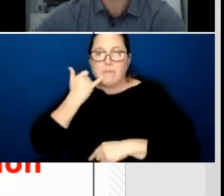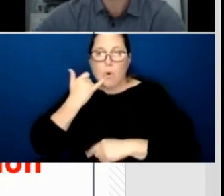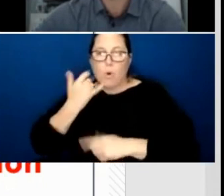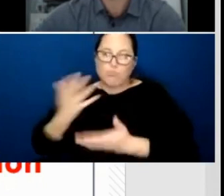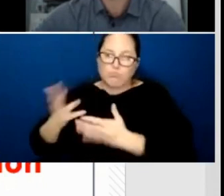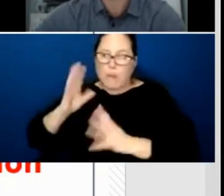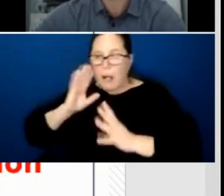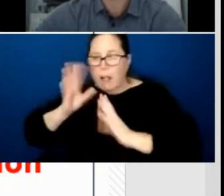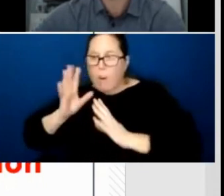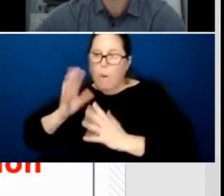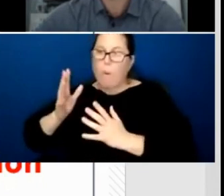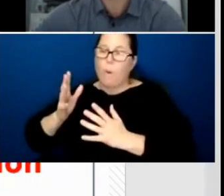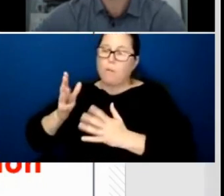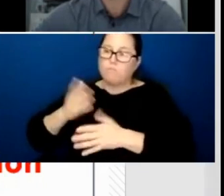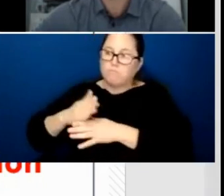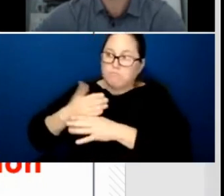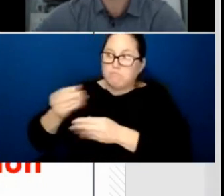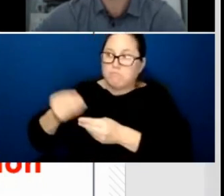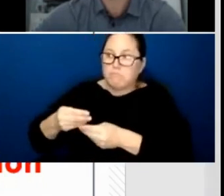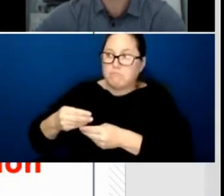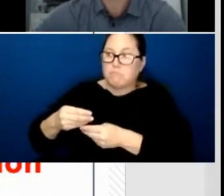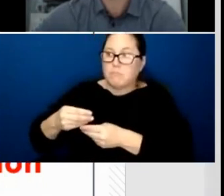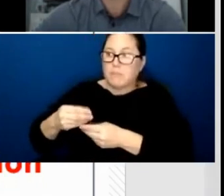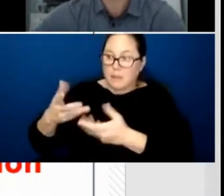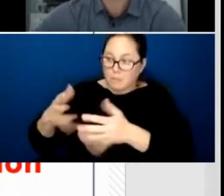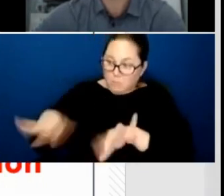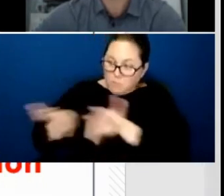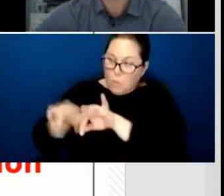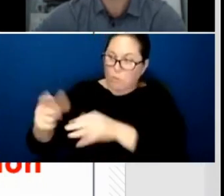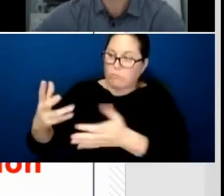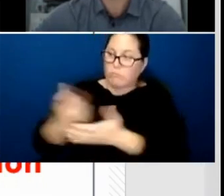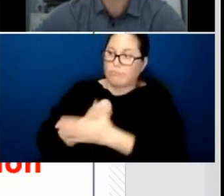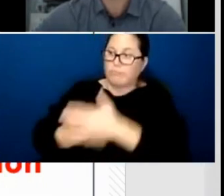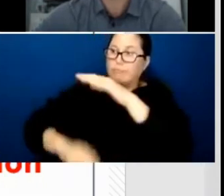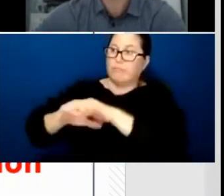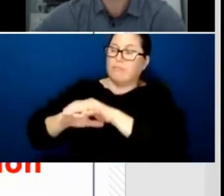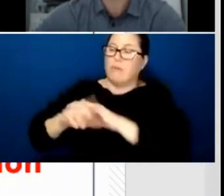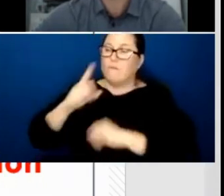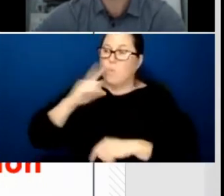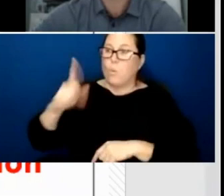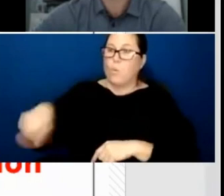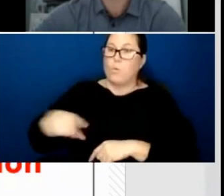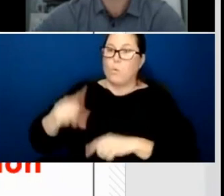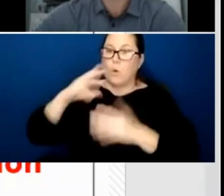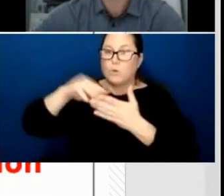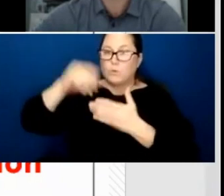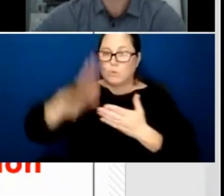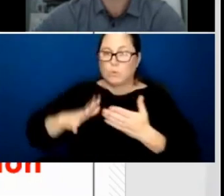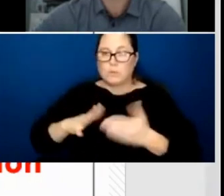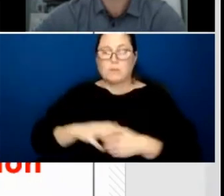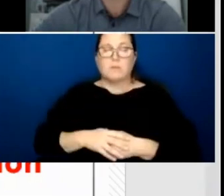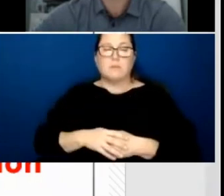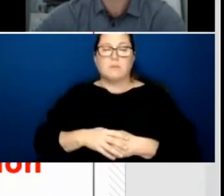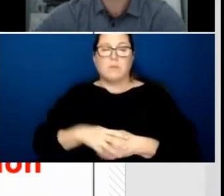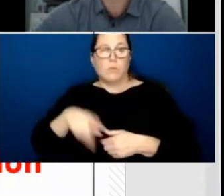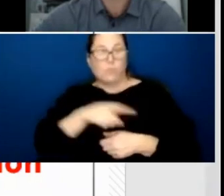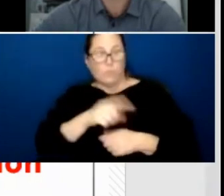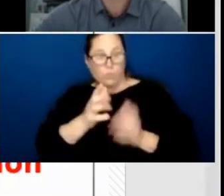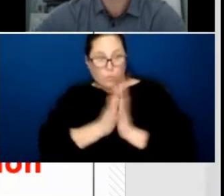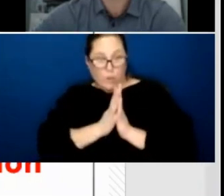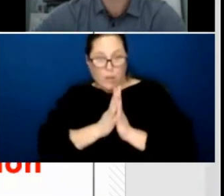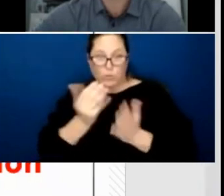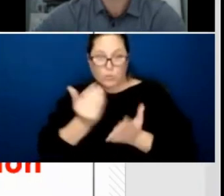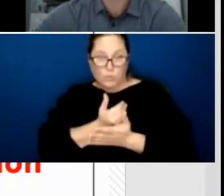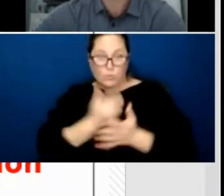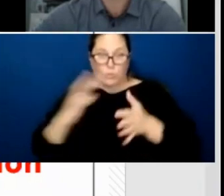along, make sure that you can make the most of it for your students. So those who requested it and you're new to us, you will see a